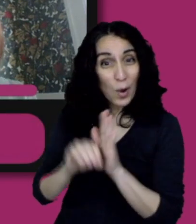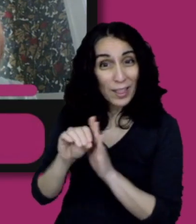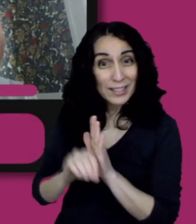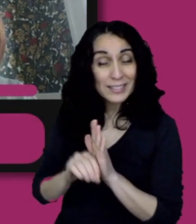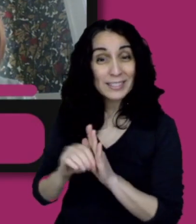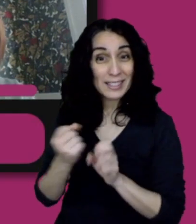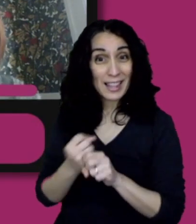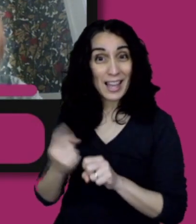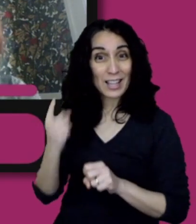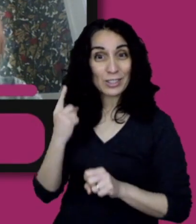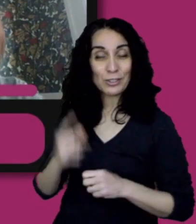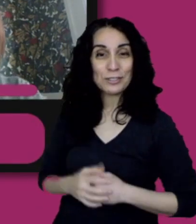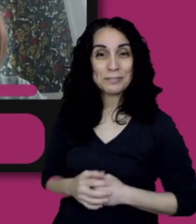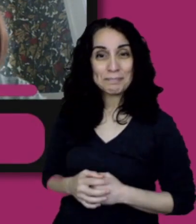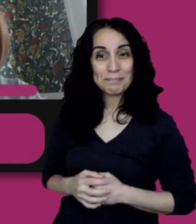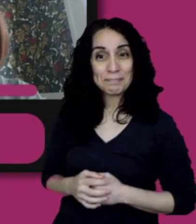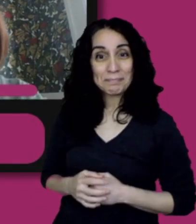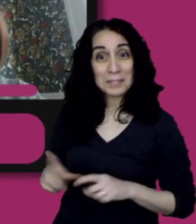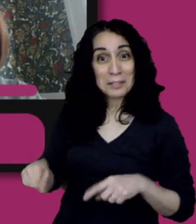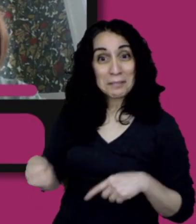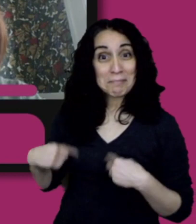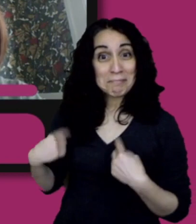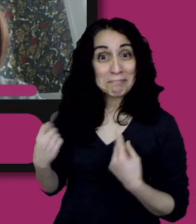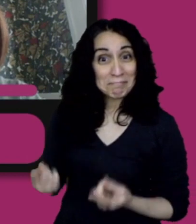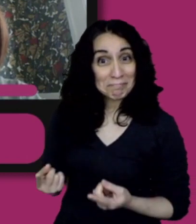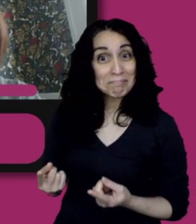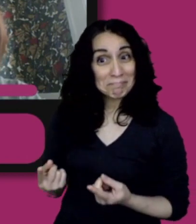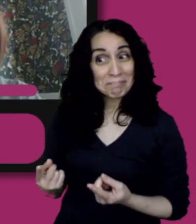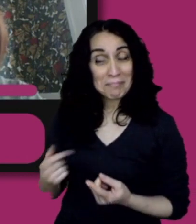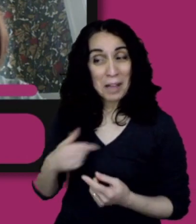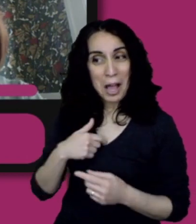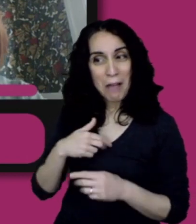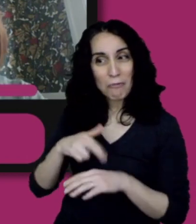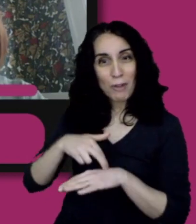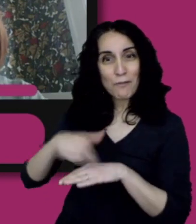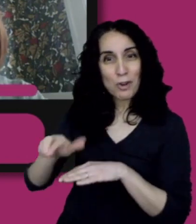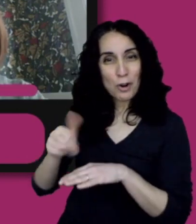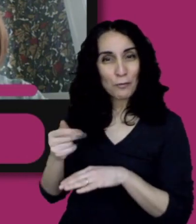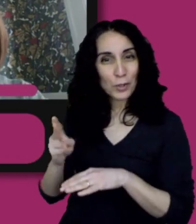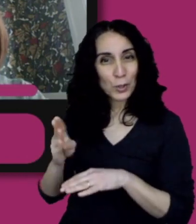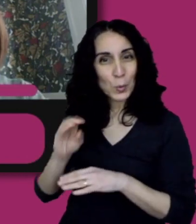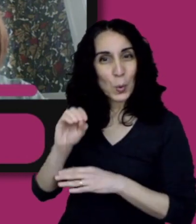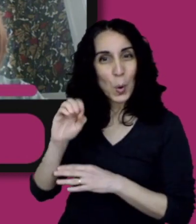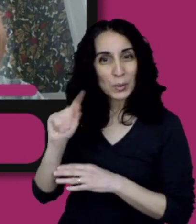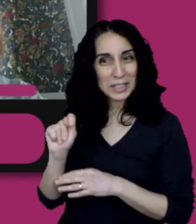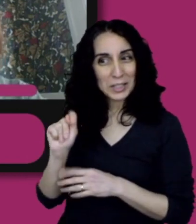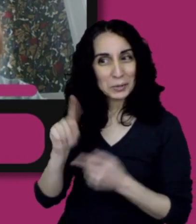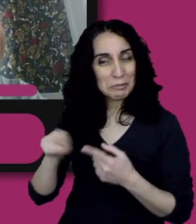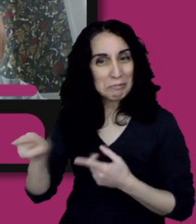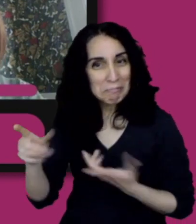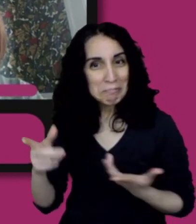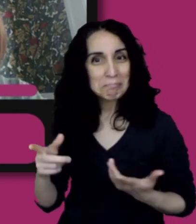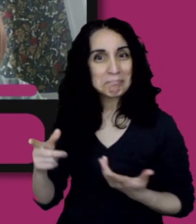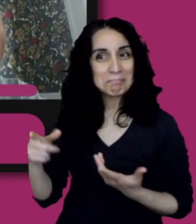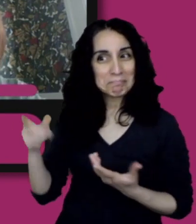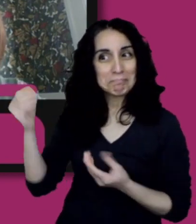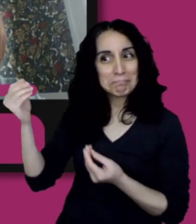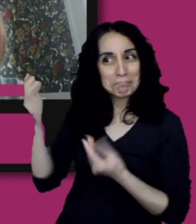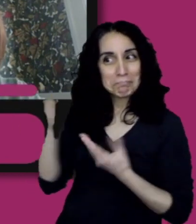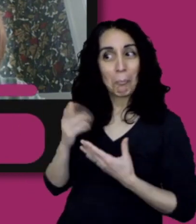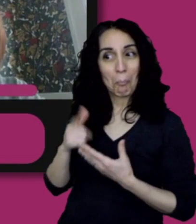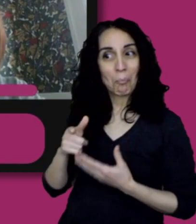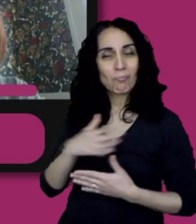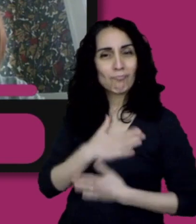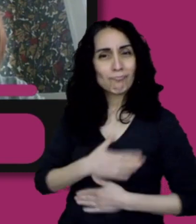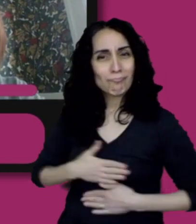year. And I have sent several occupational therapists your way, and they report that they've